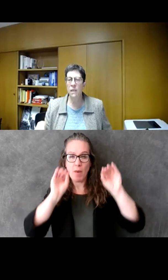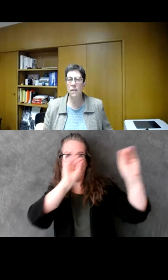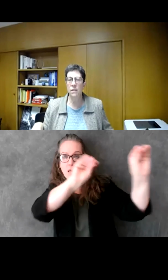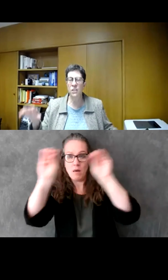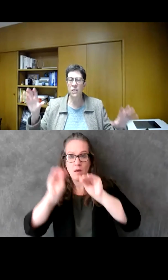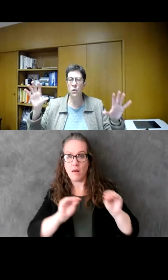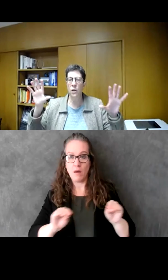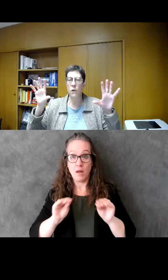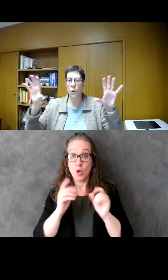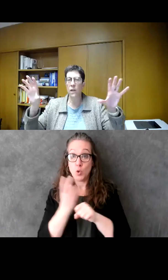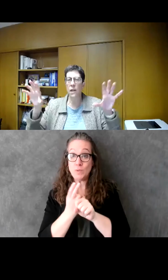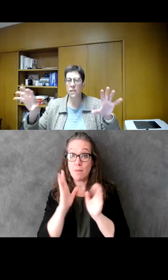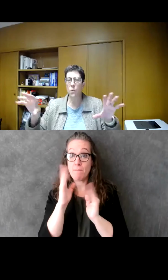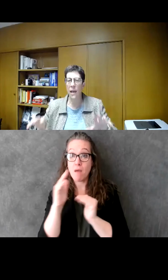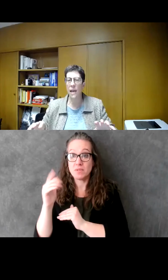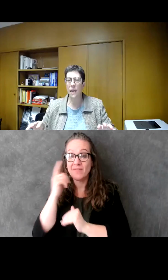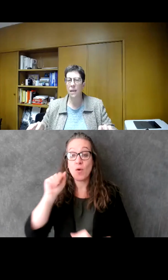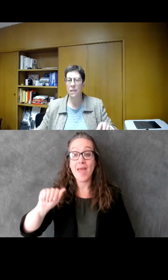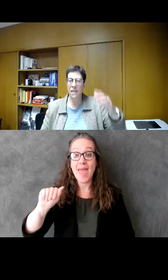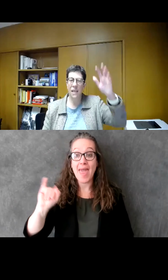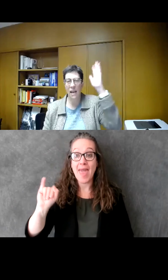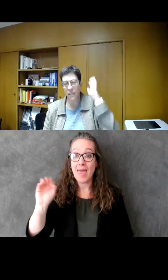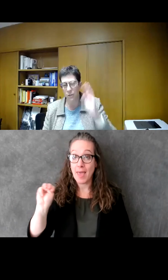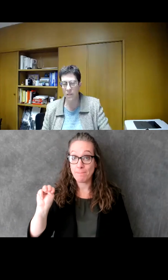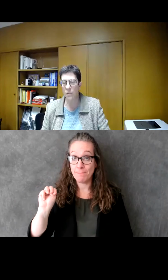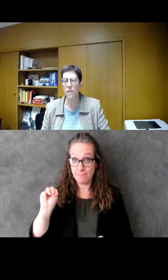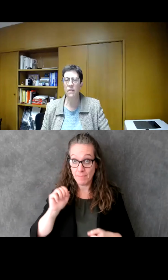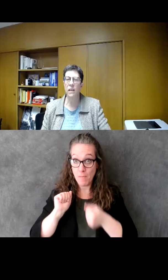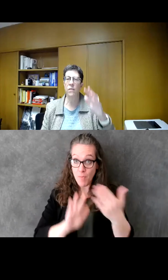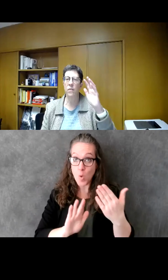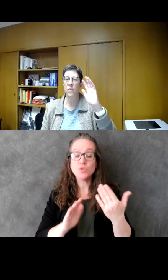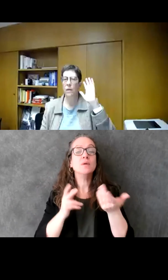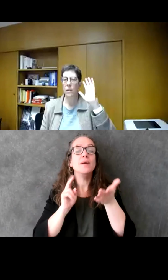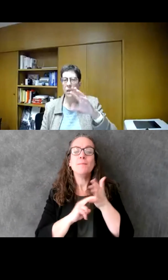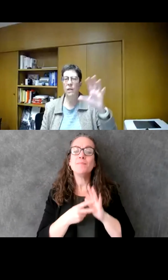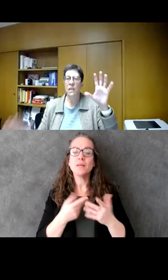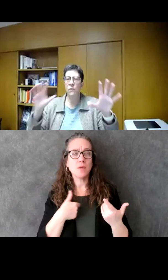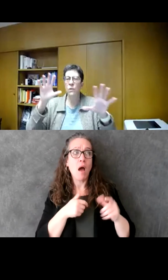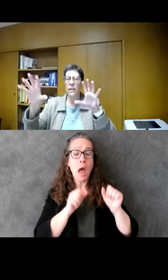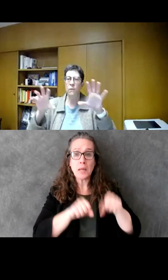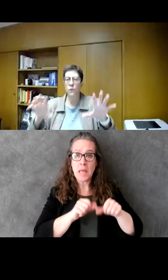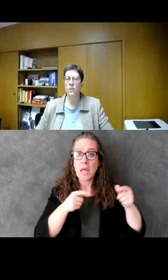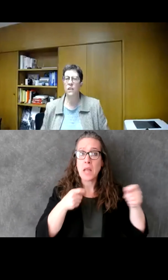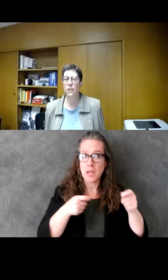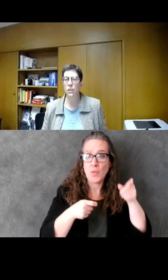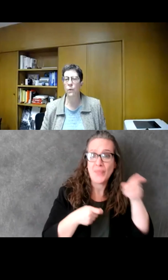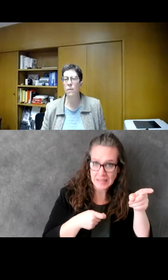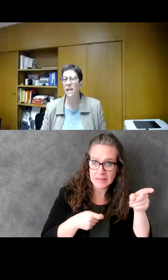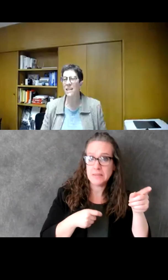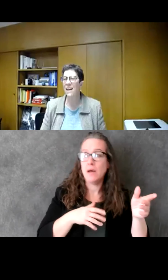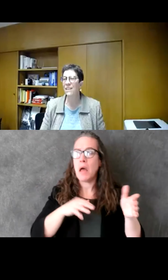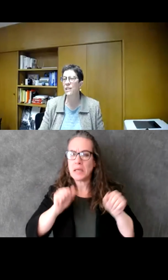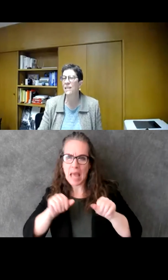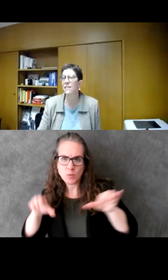just begins, it's just sort of an organizing way to say, I can do something about this. It gives you like a few things to do.